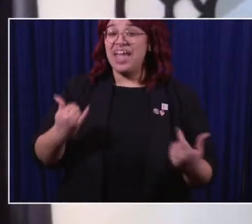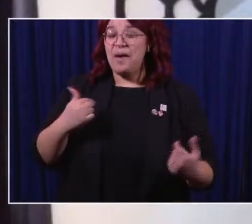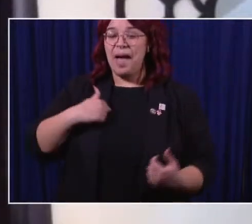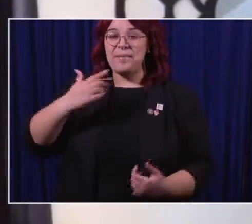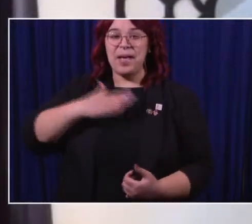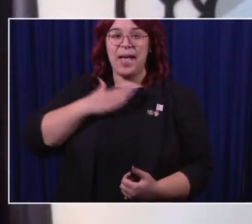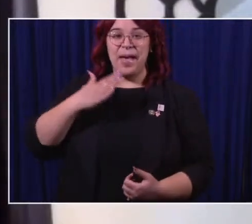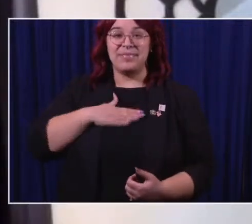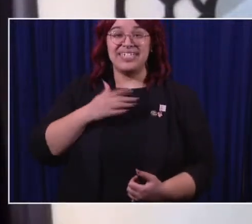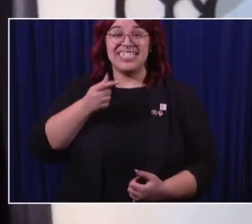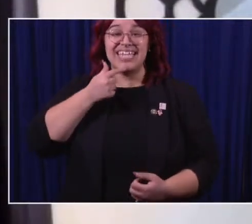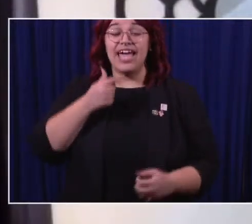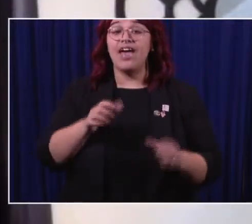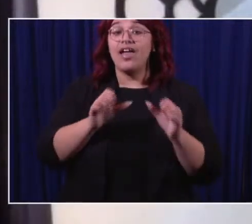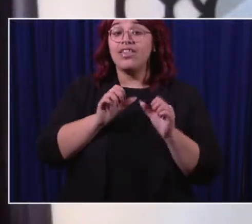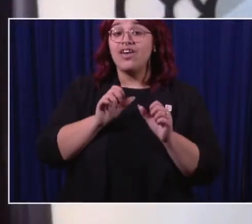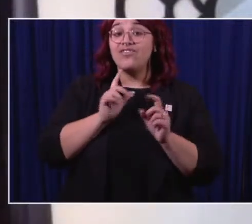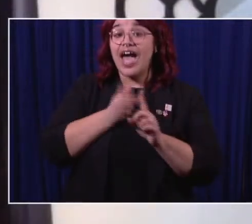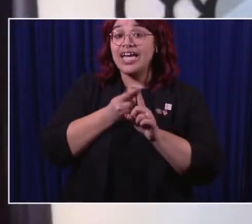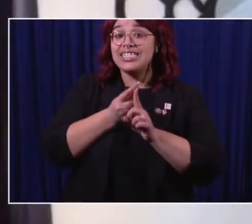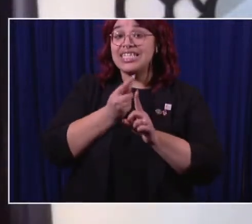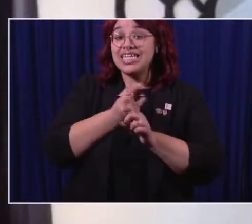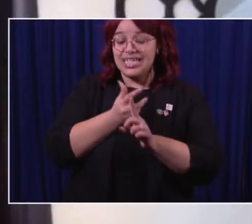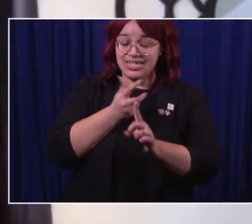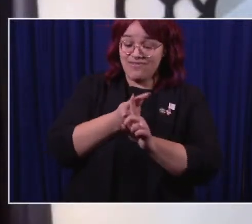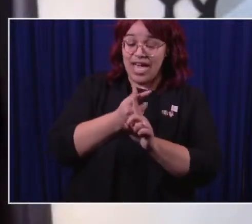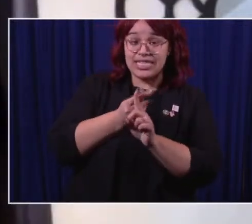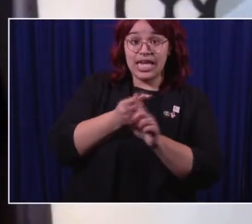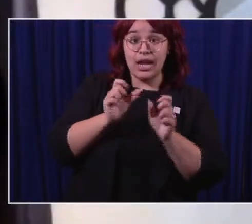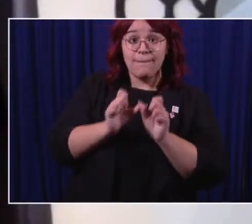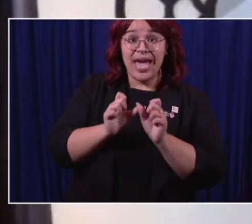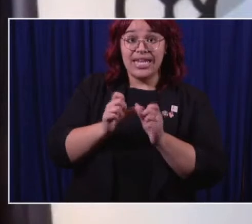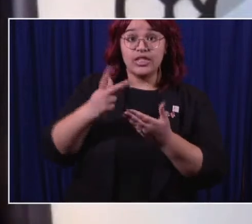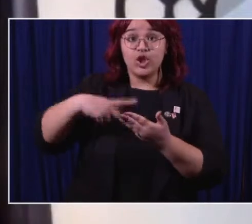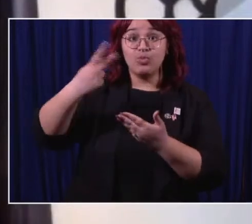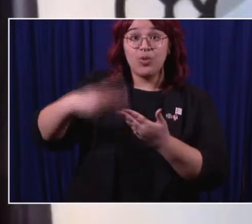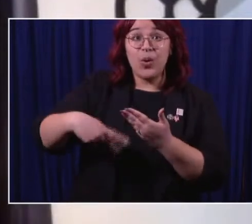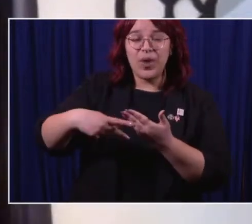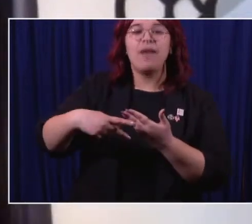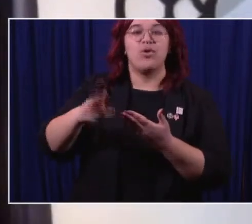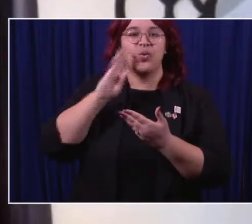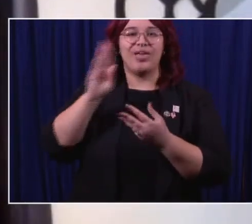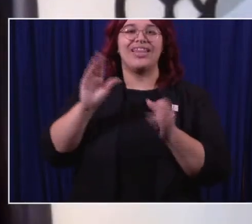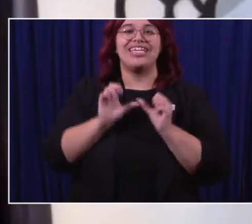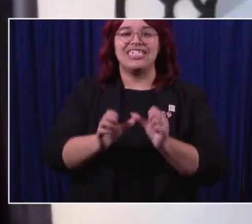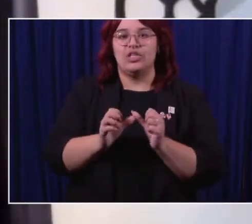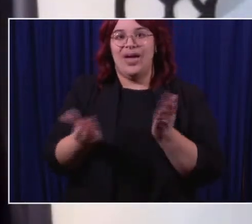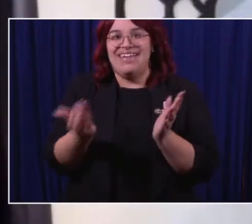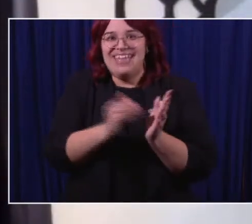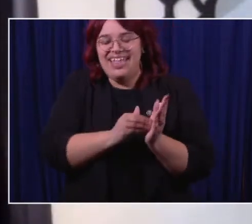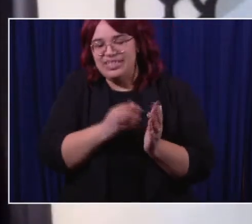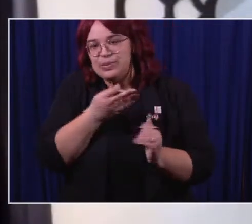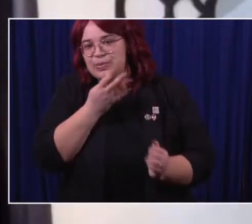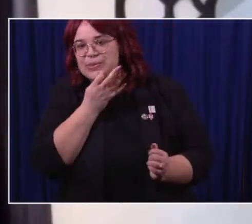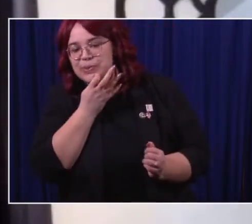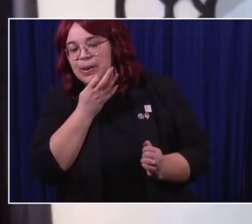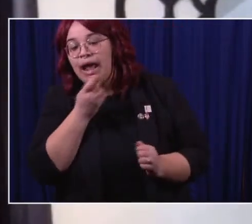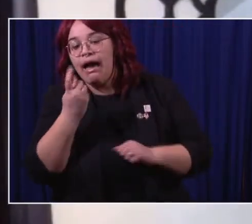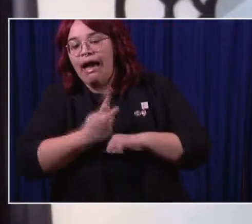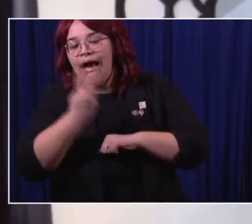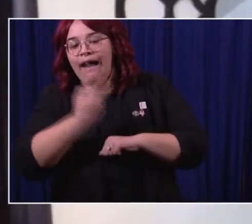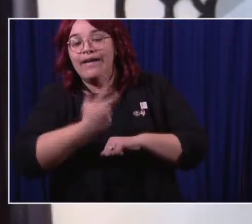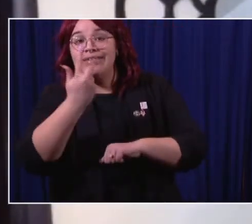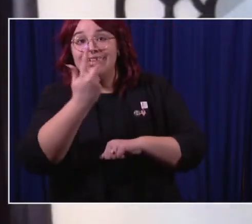those clinics here in the next few days. So we want to remind our partners in the industry to please complete